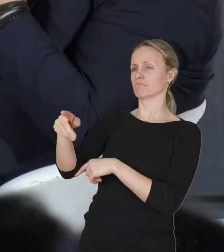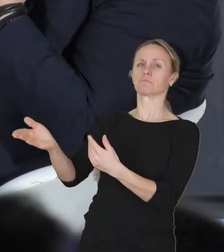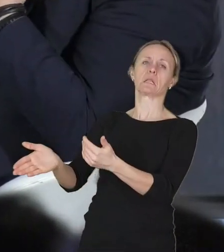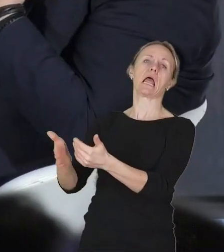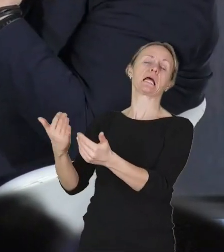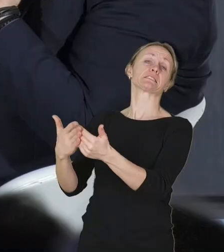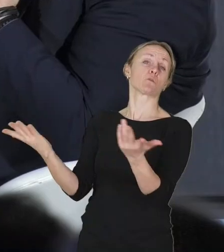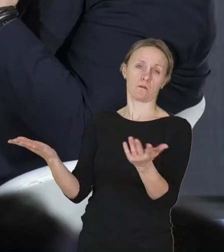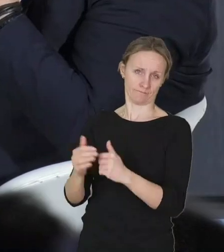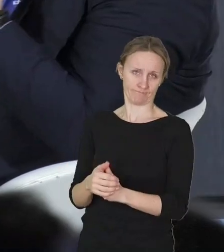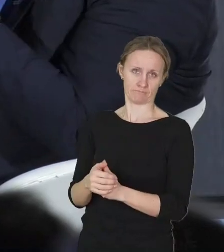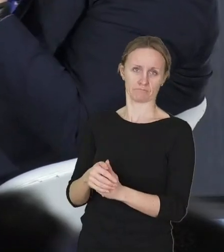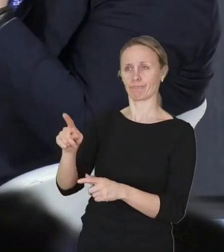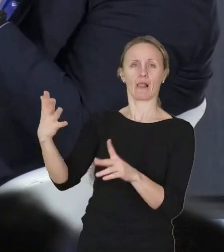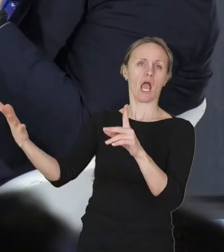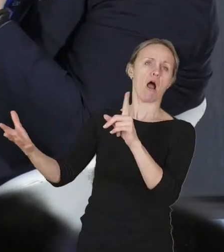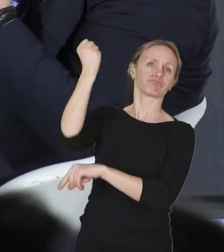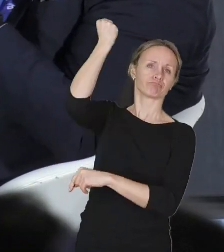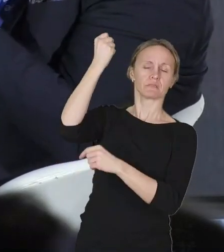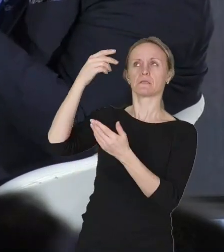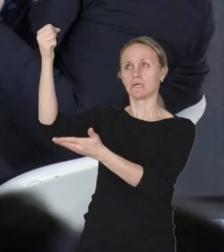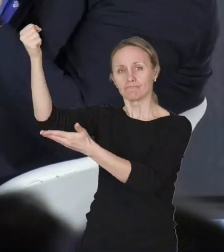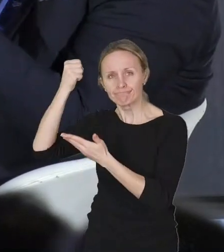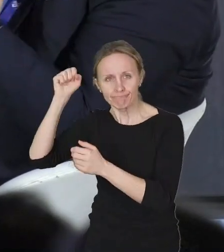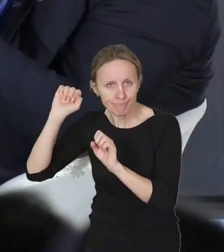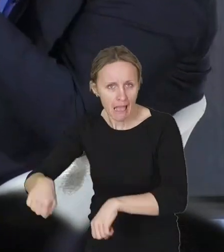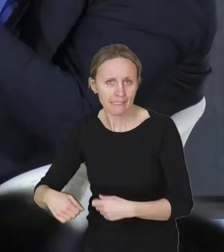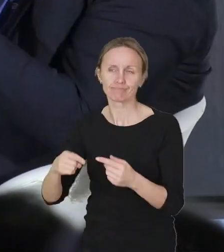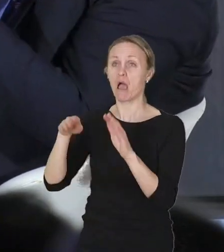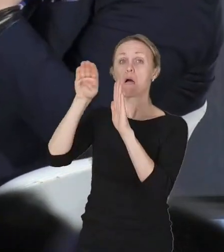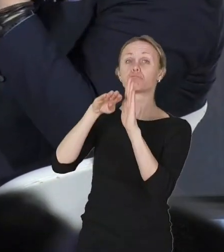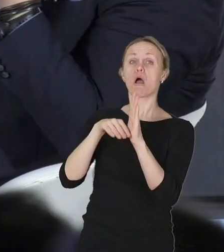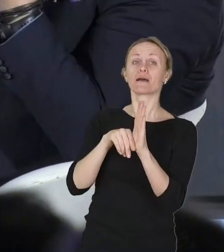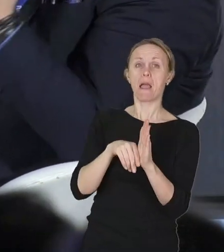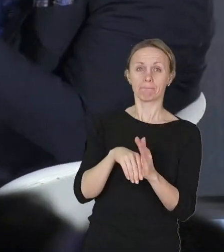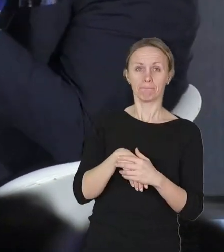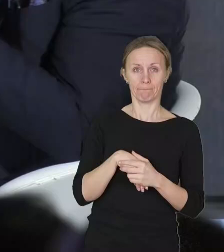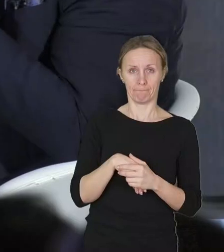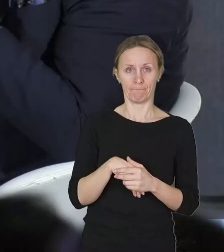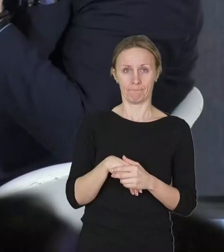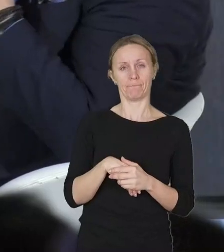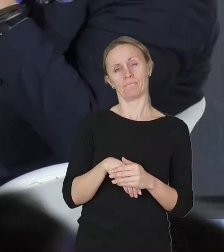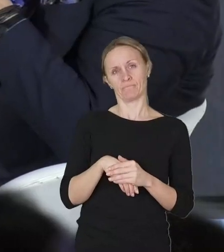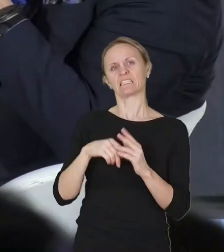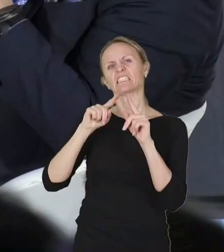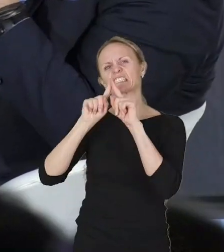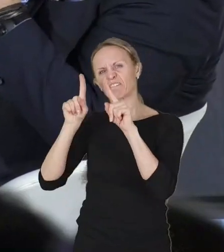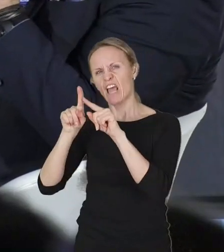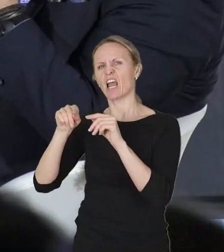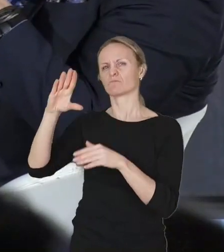have potential competences, etc., services, advisory, etc.